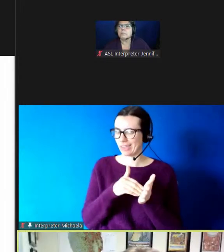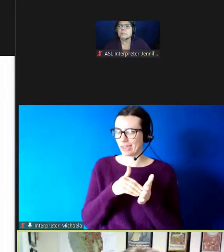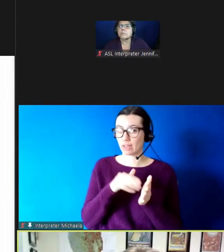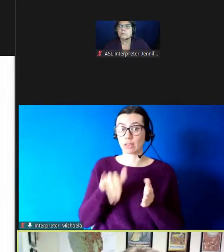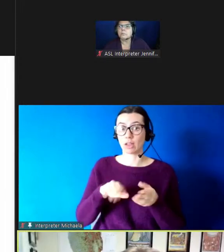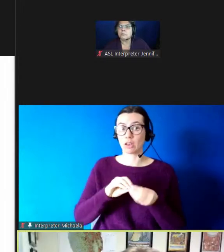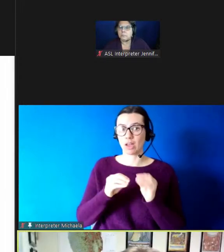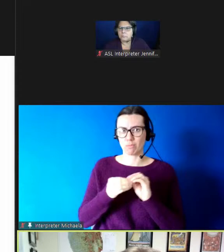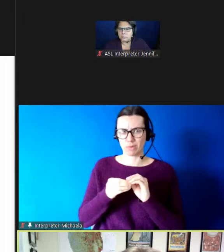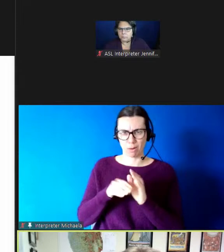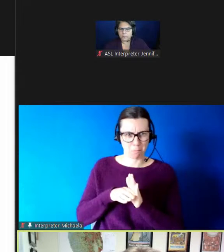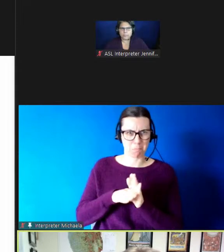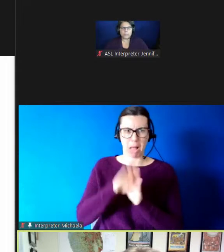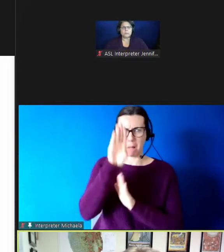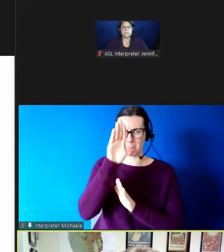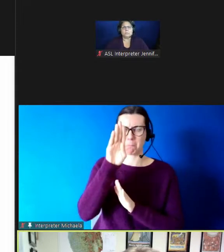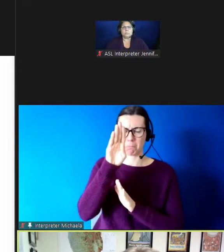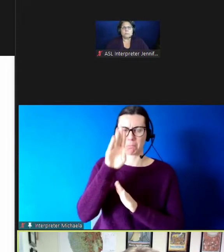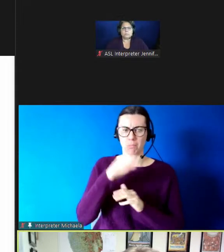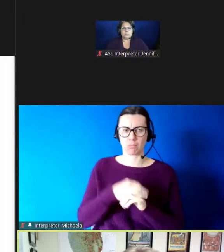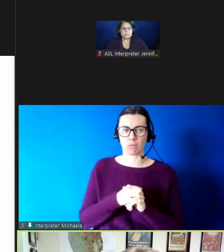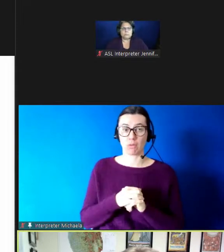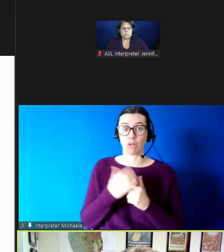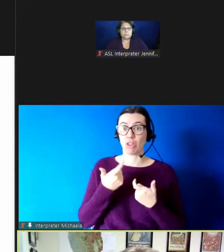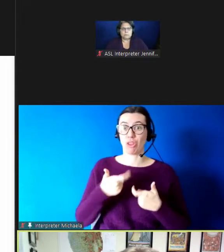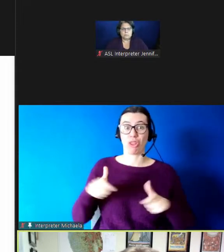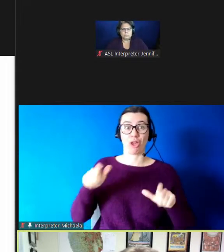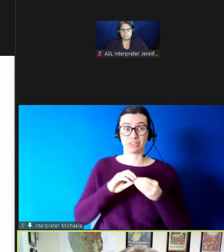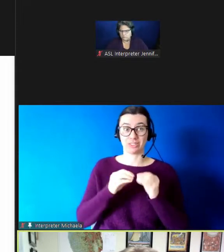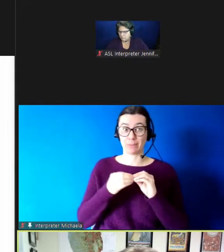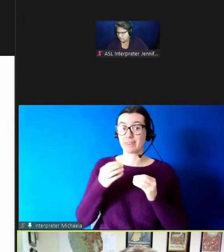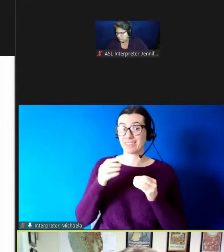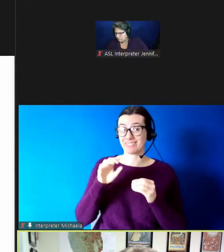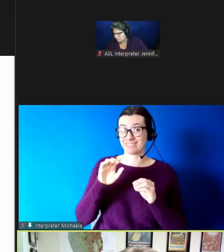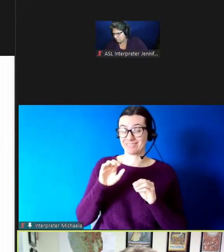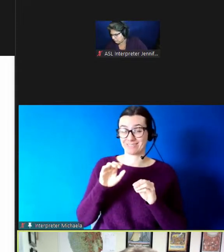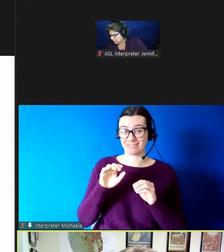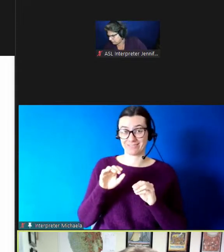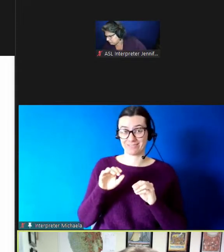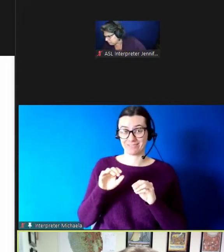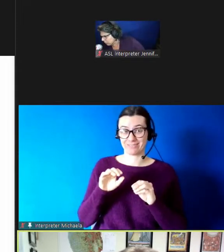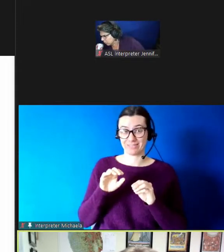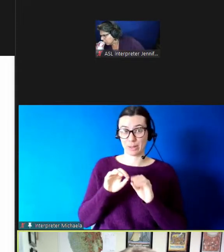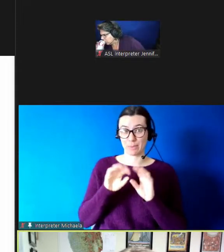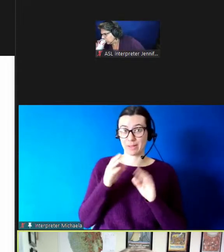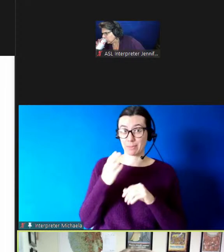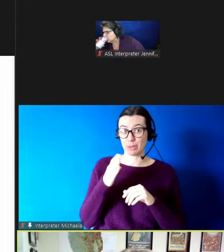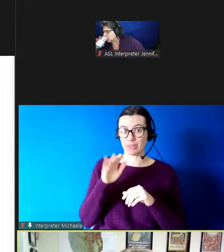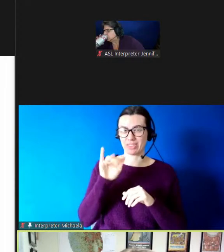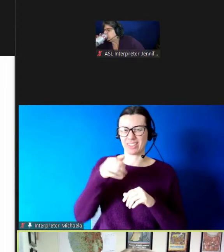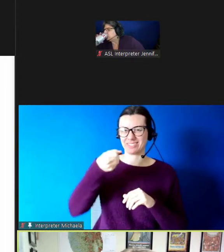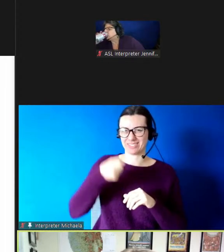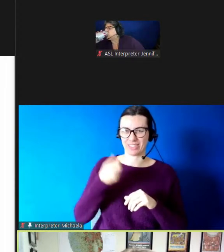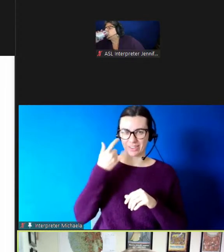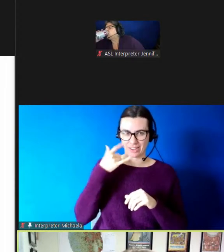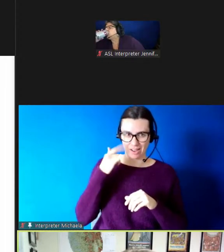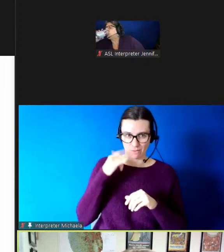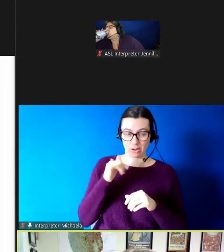increased tremendously. The largest number in light blue is Southern California, and then comes